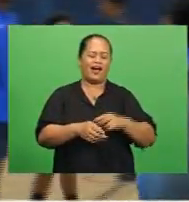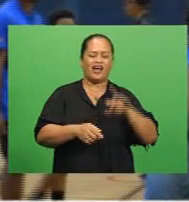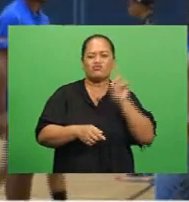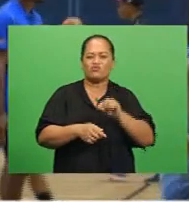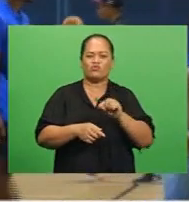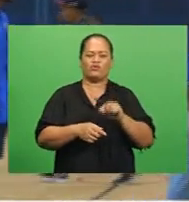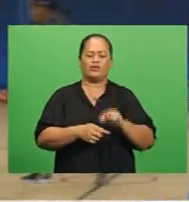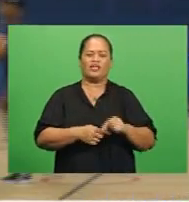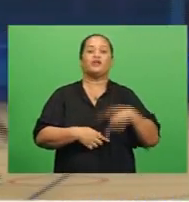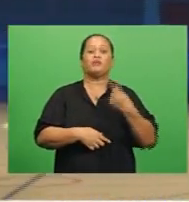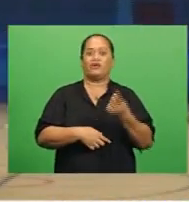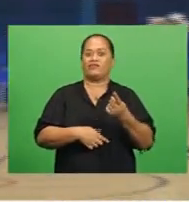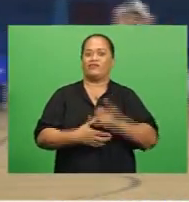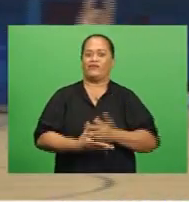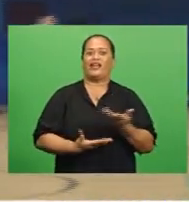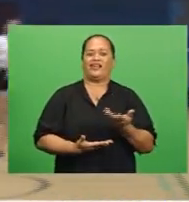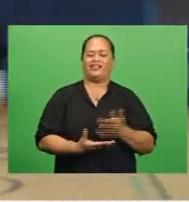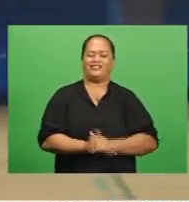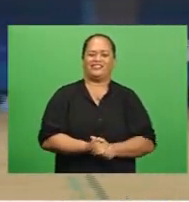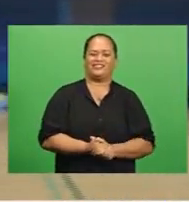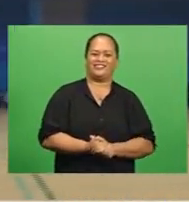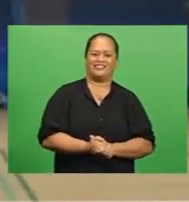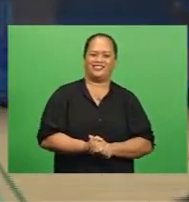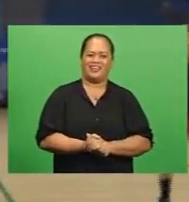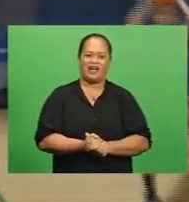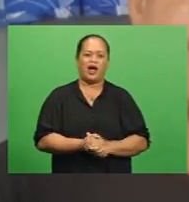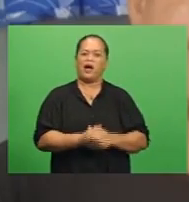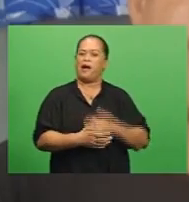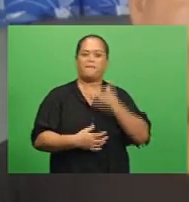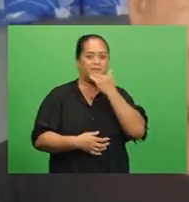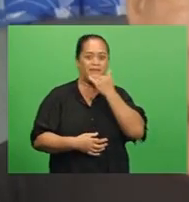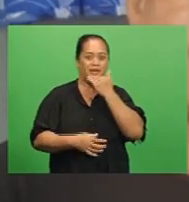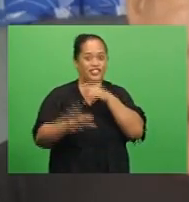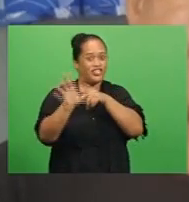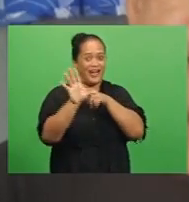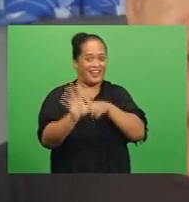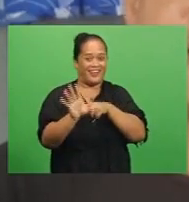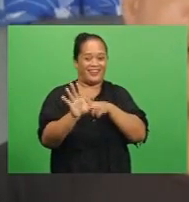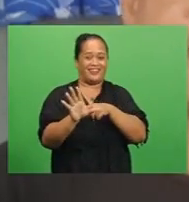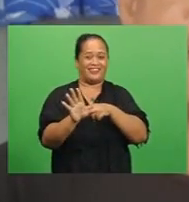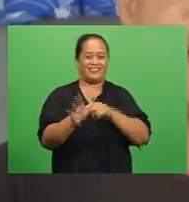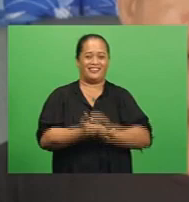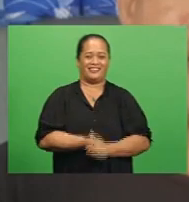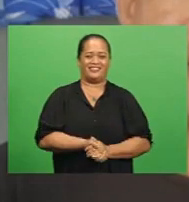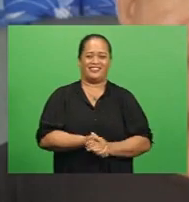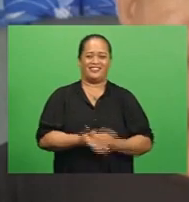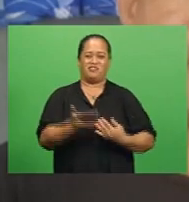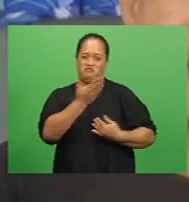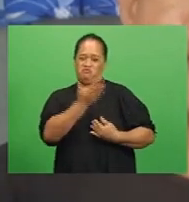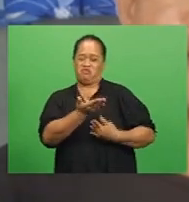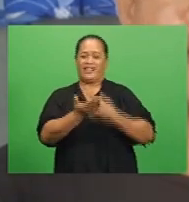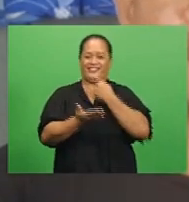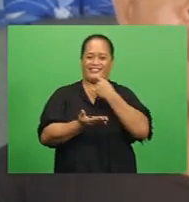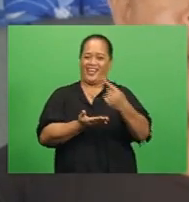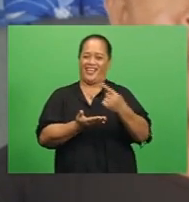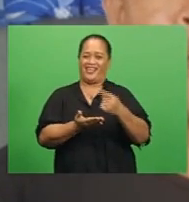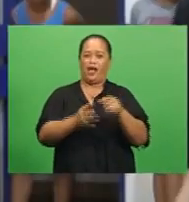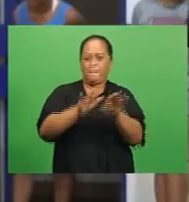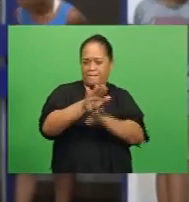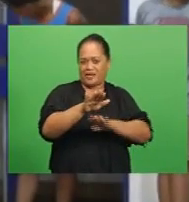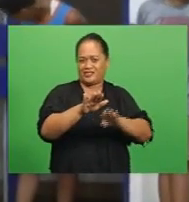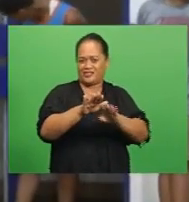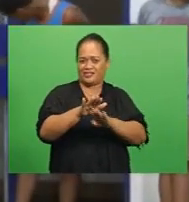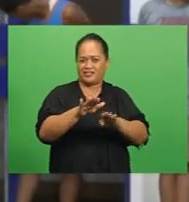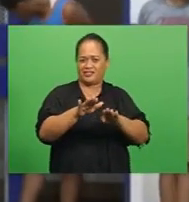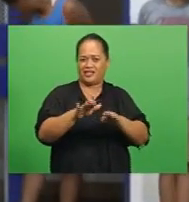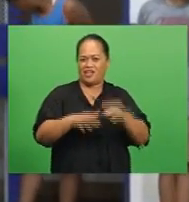and see or support these teams because they are much younger, but I would say that the basics or the fundamentals